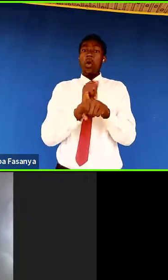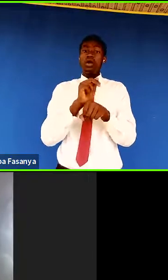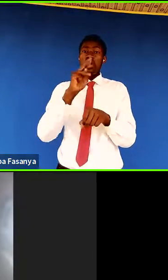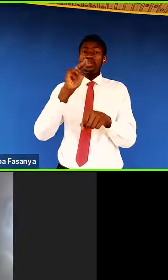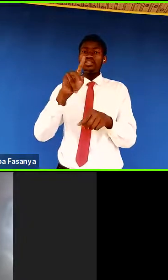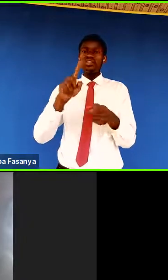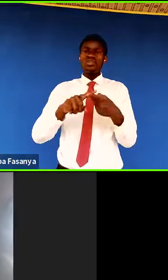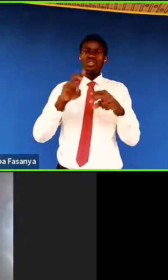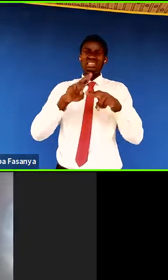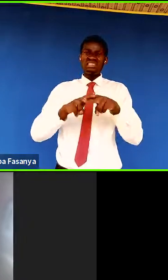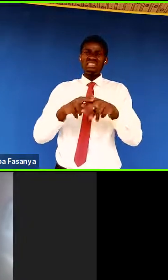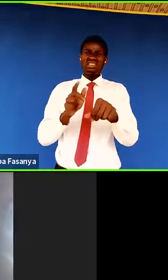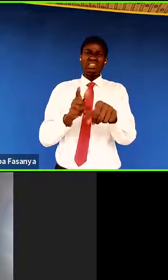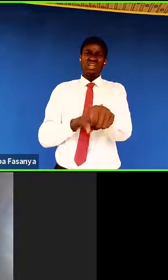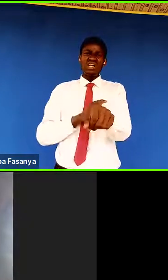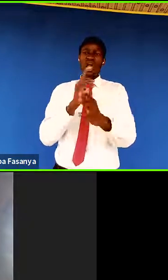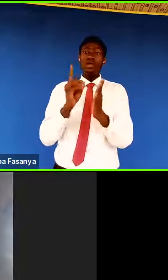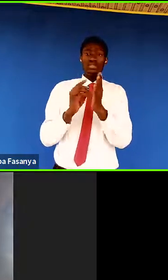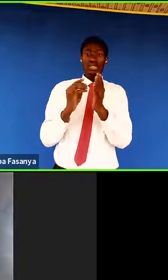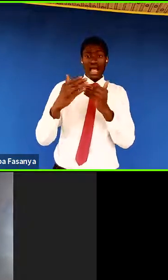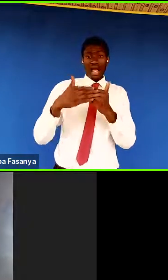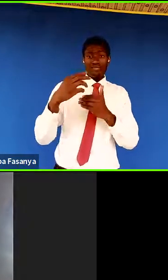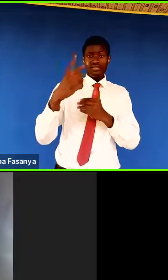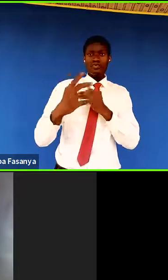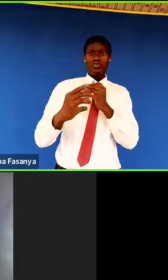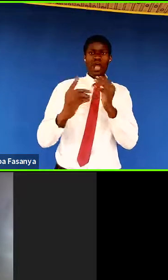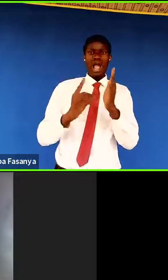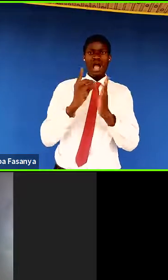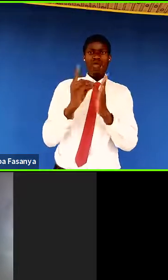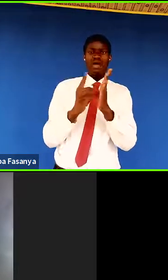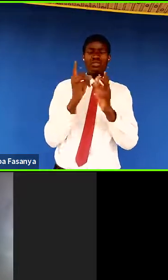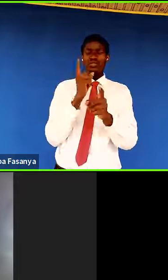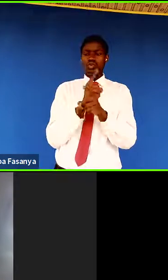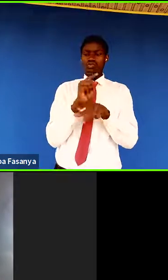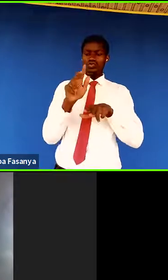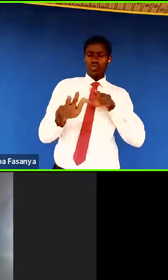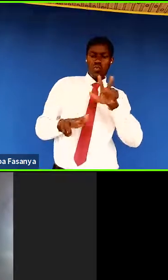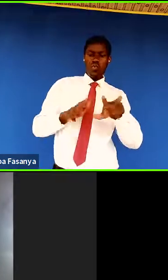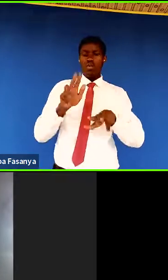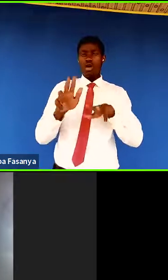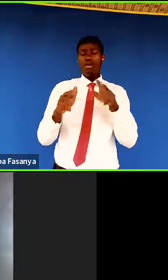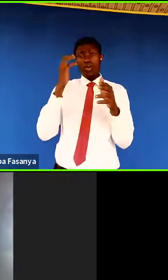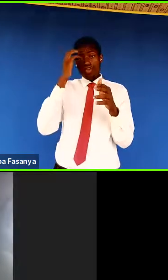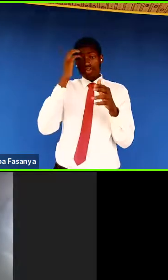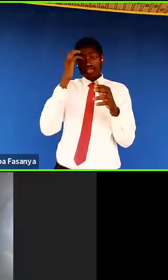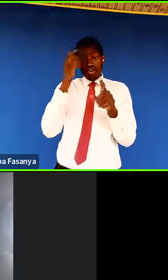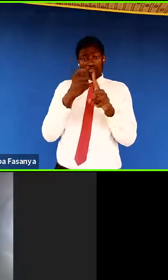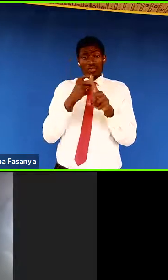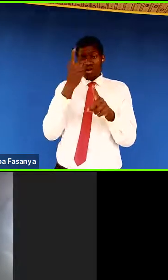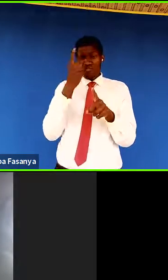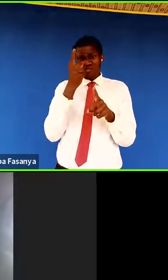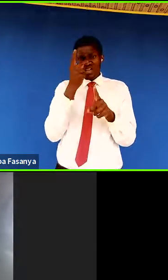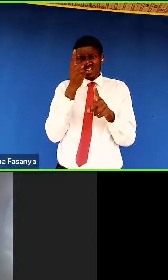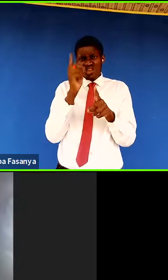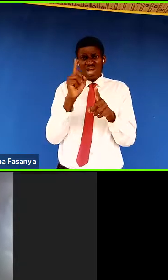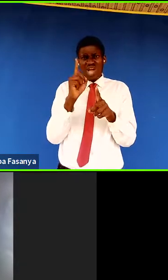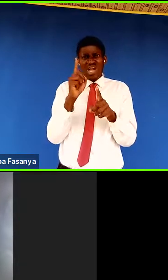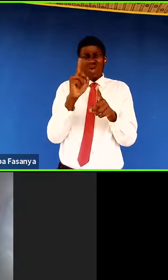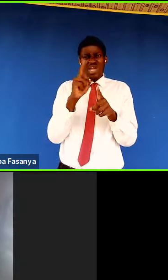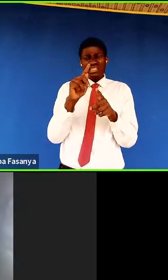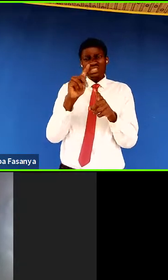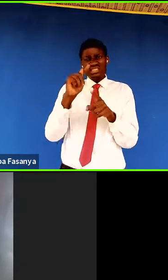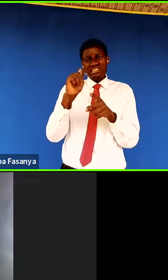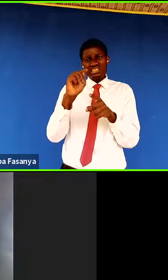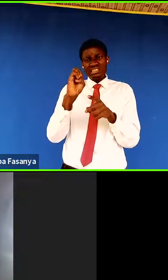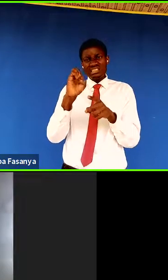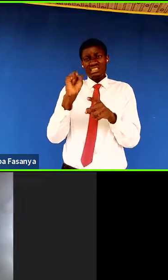2 hours, you can just take a walk, because we know that, the scrotal sac where the testis is outside, and because it's meant to be at a particular